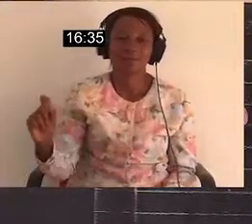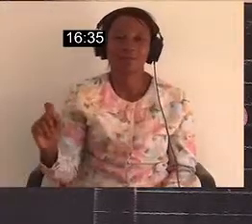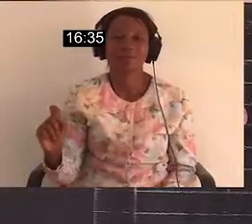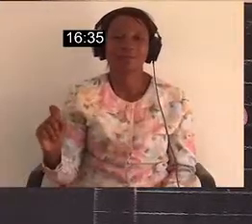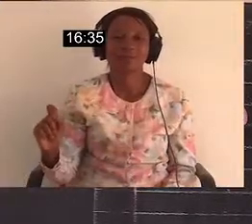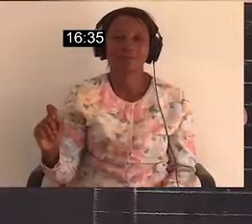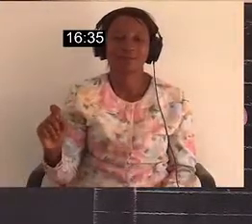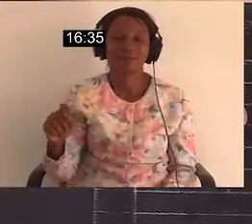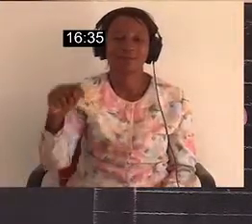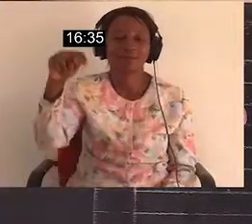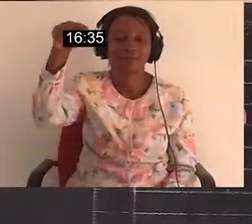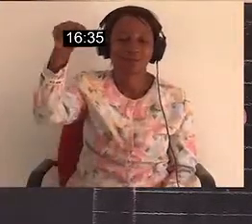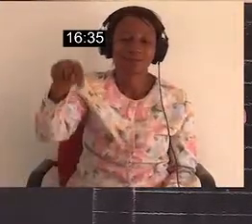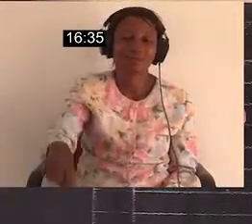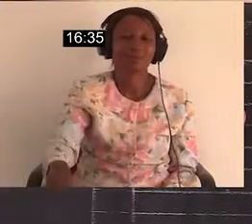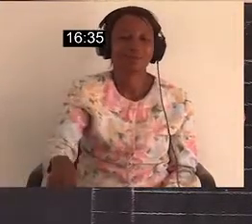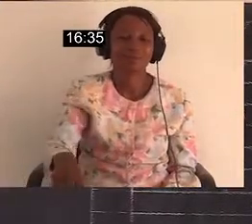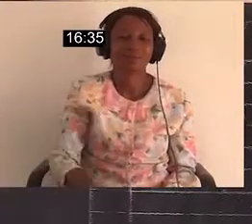down.